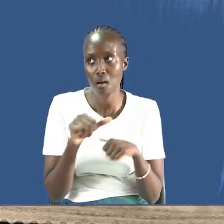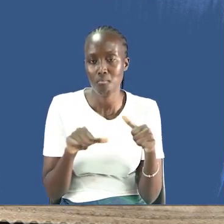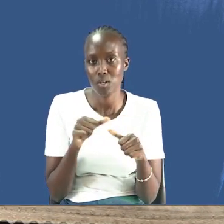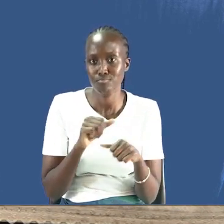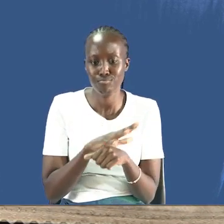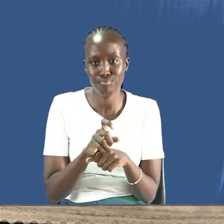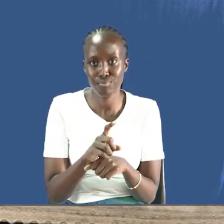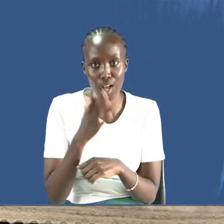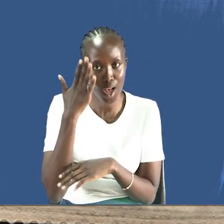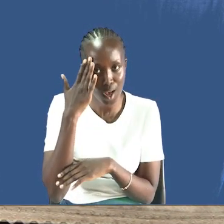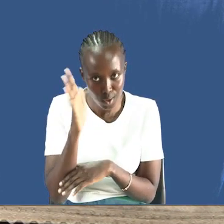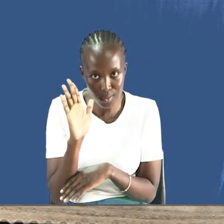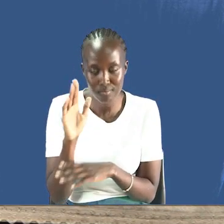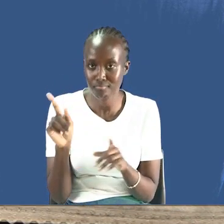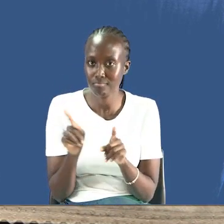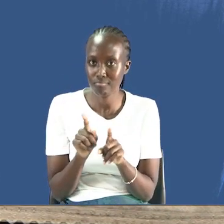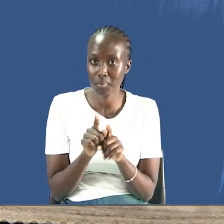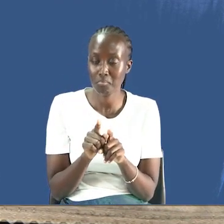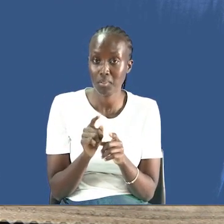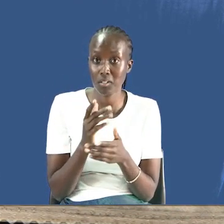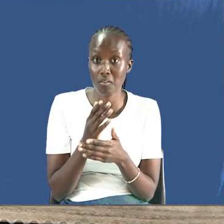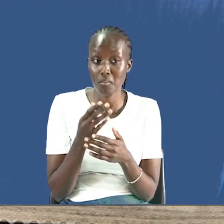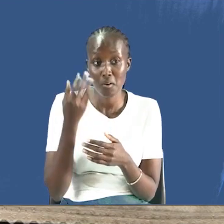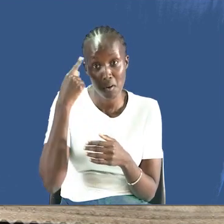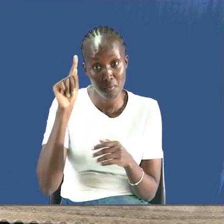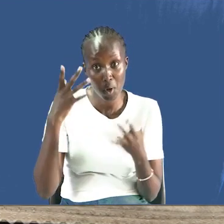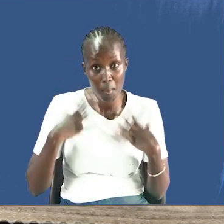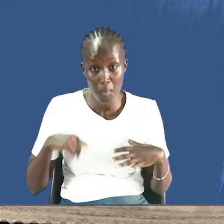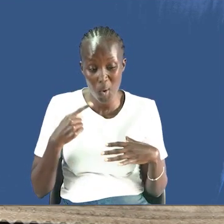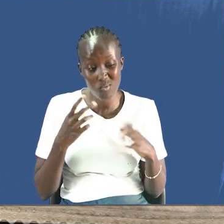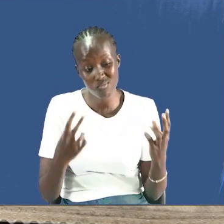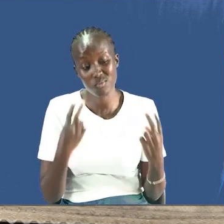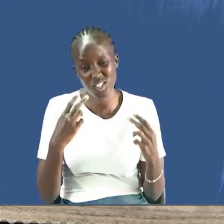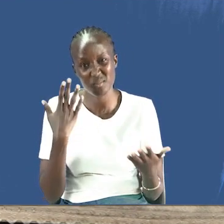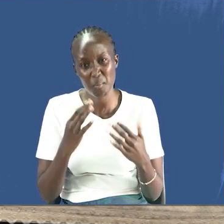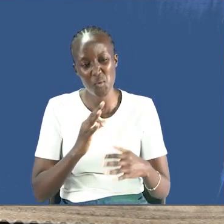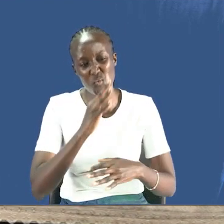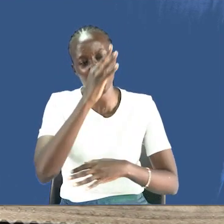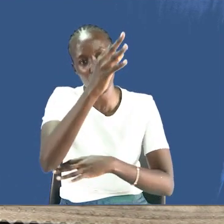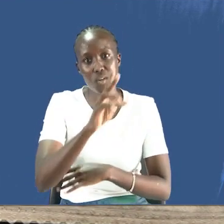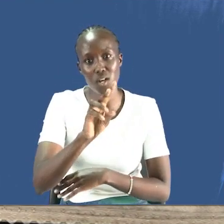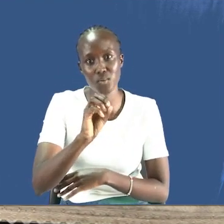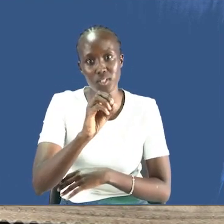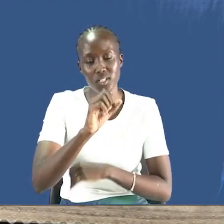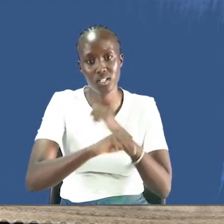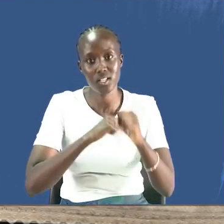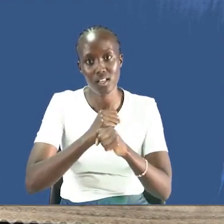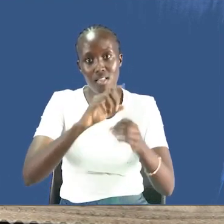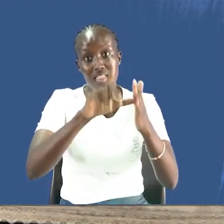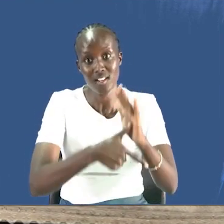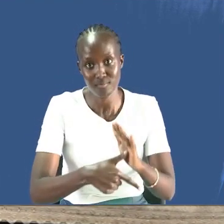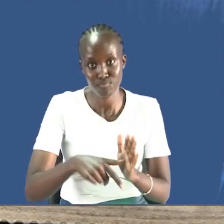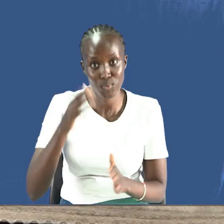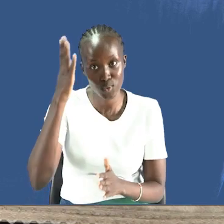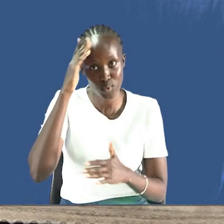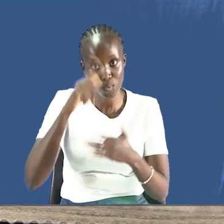know, COVID-19. For them that we listen to this, maybe 20 years to come, COVID-19 is a virus